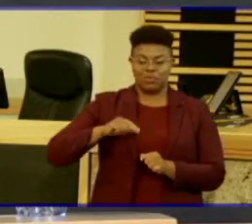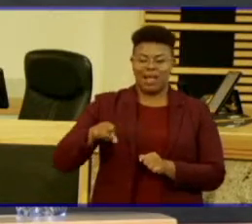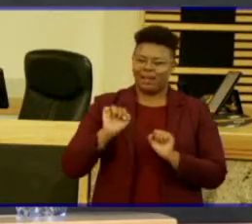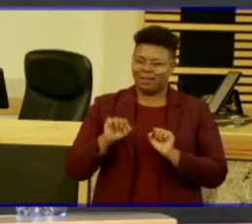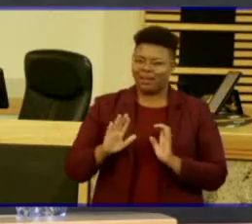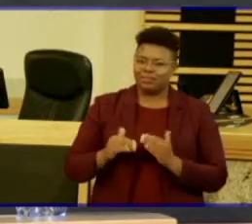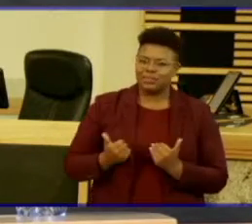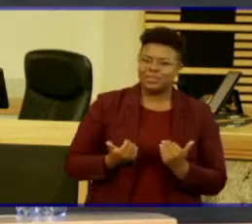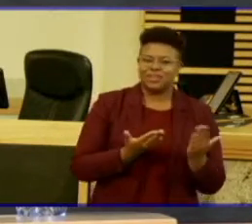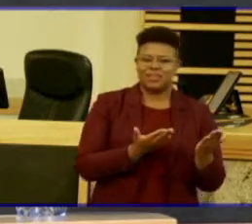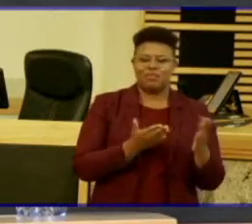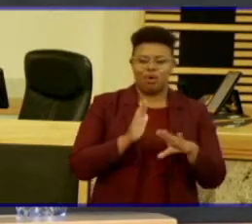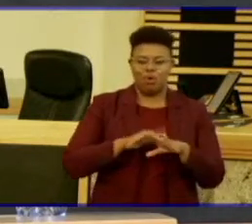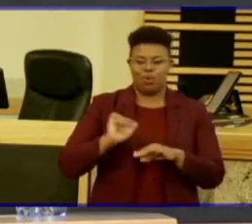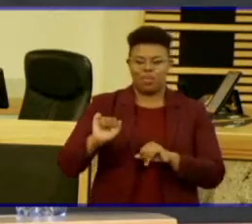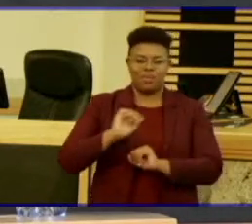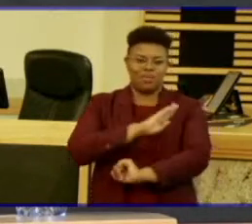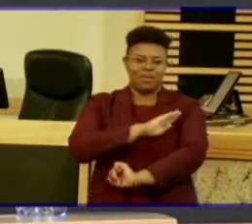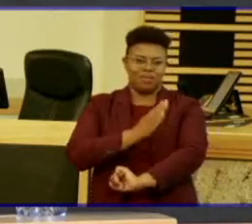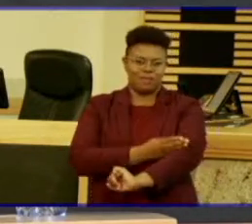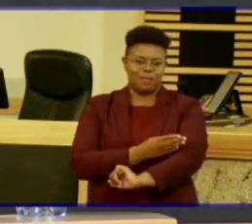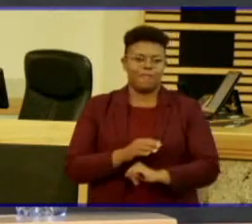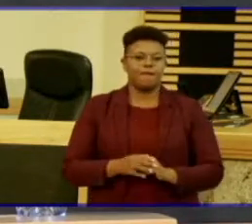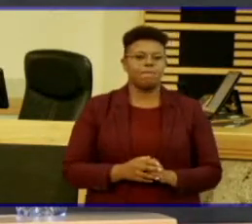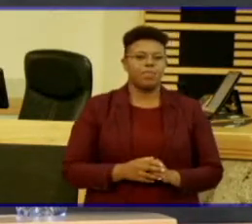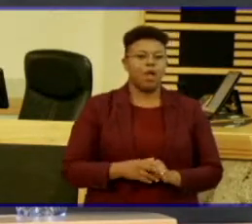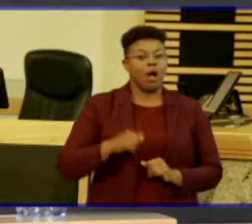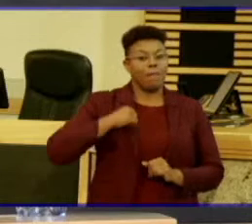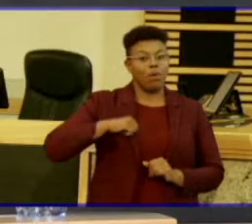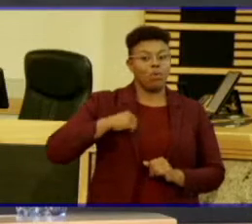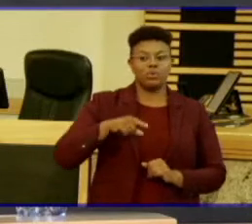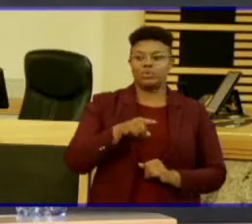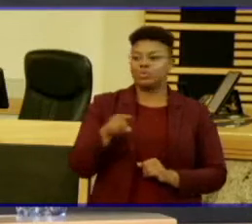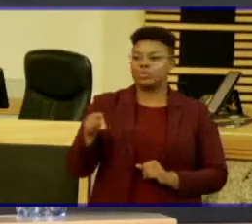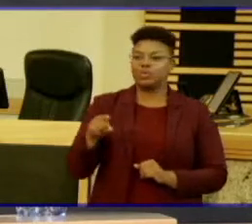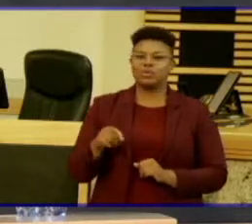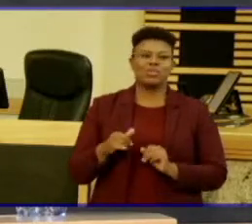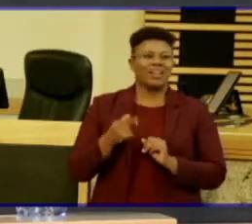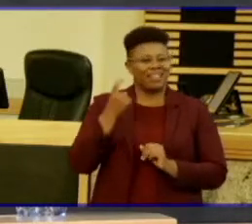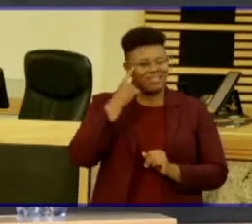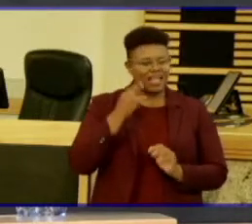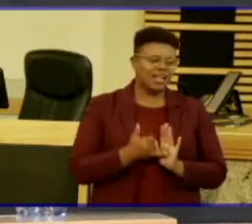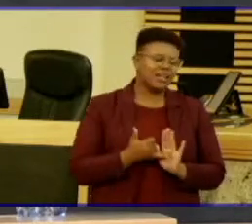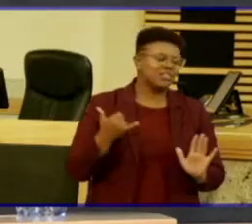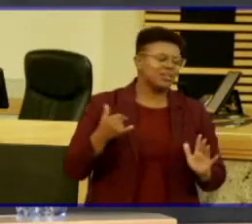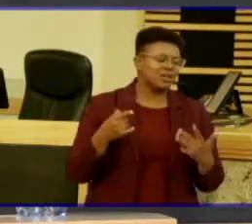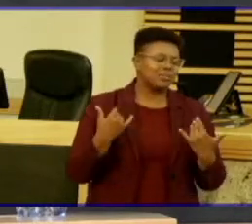deliver on their mandate. Omasipala ayisosigqubu sendlalo.